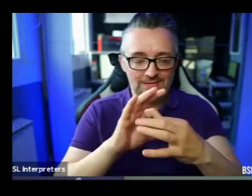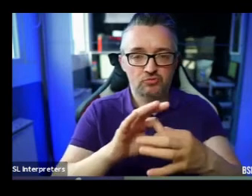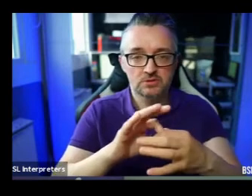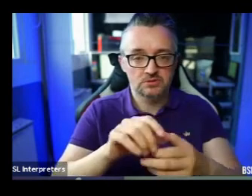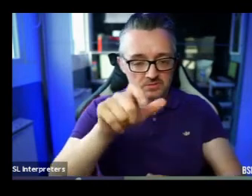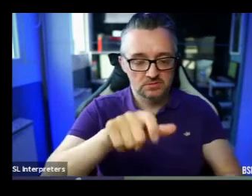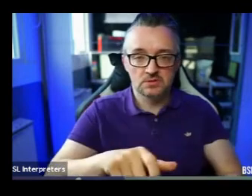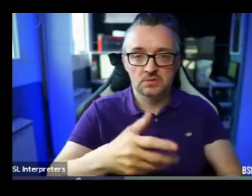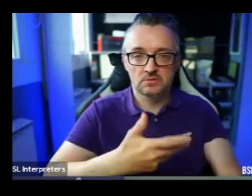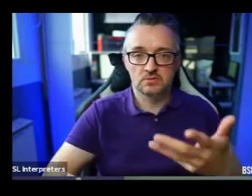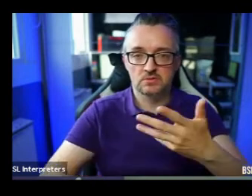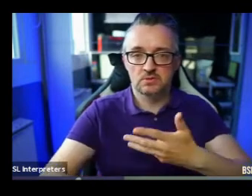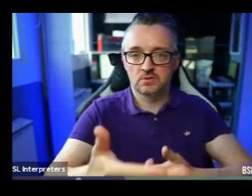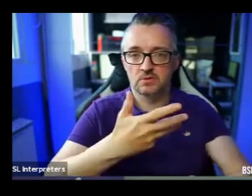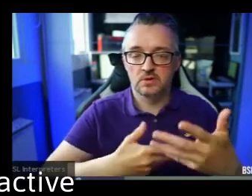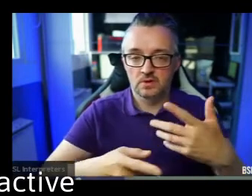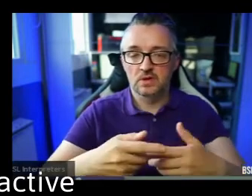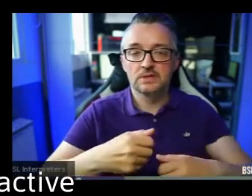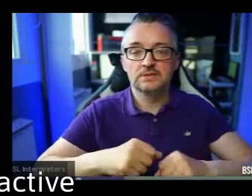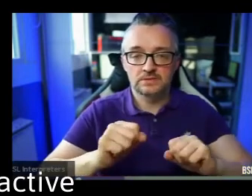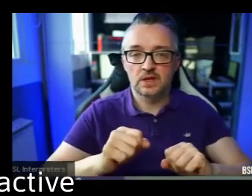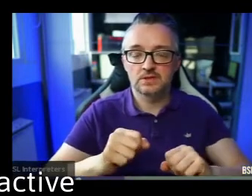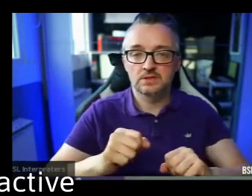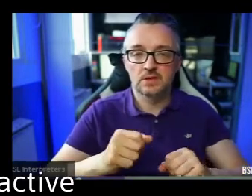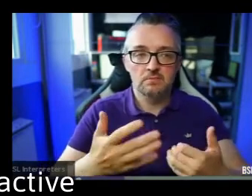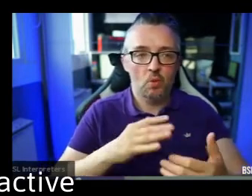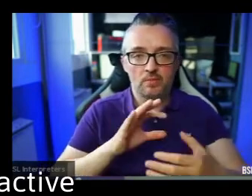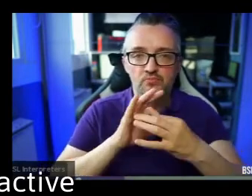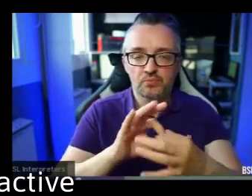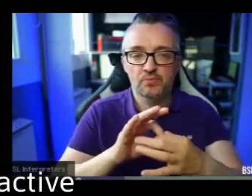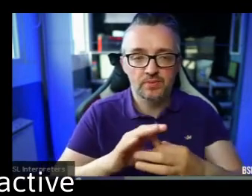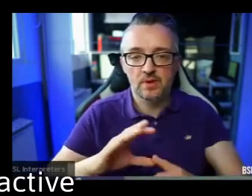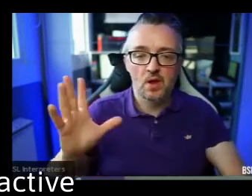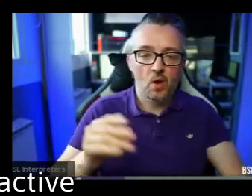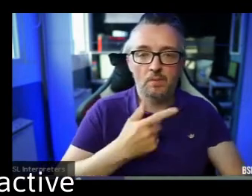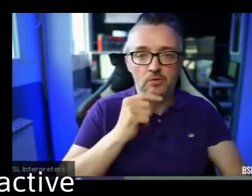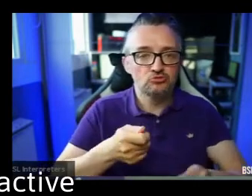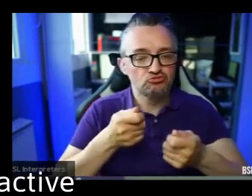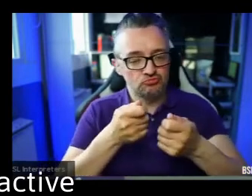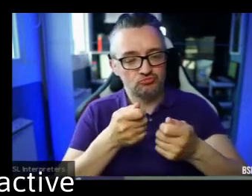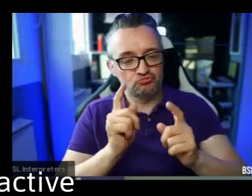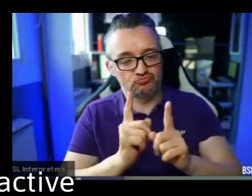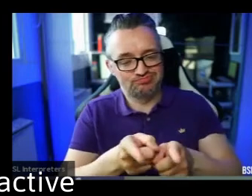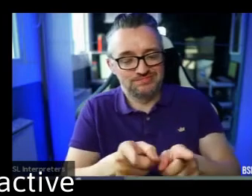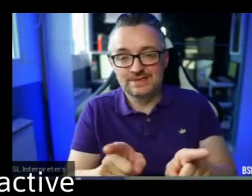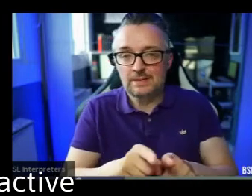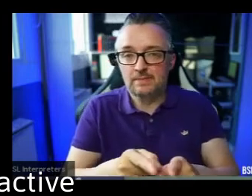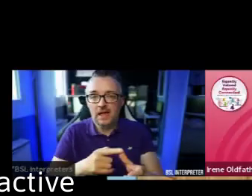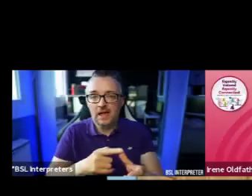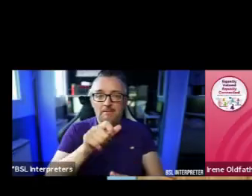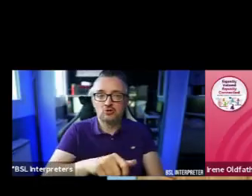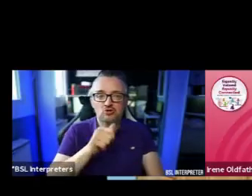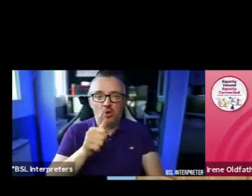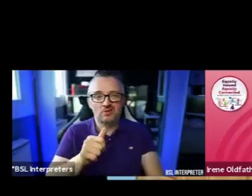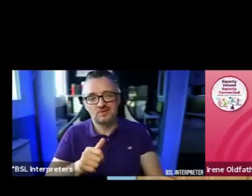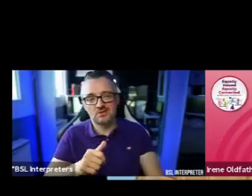the interactions totally changed with this woman. And she became interactive, and everybody treated her as a person,